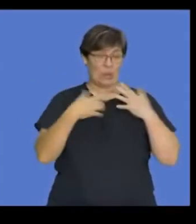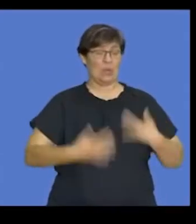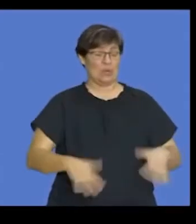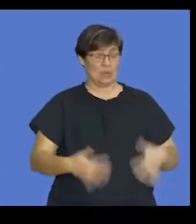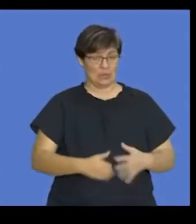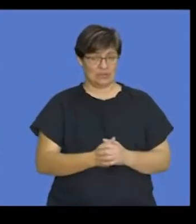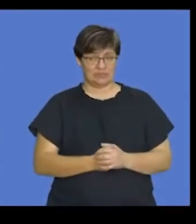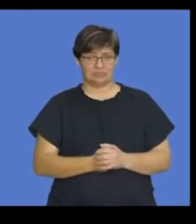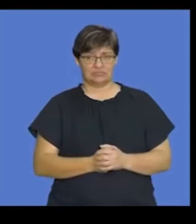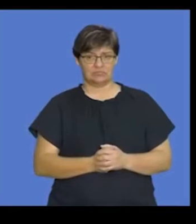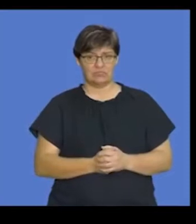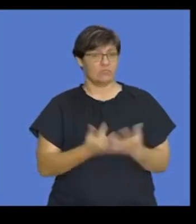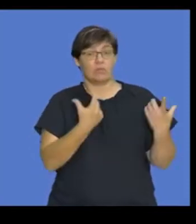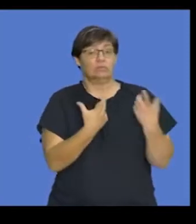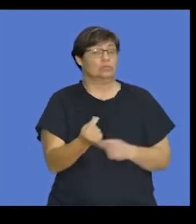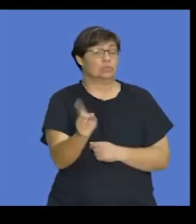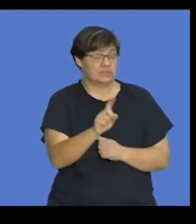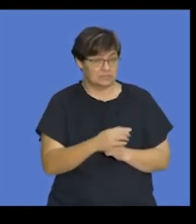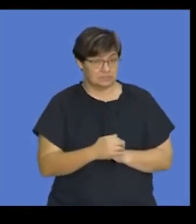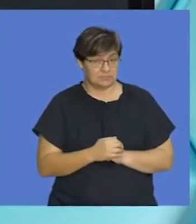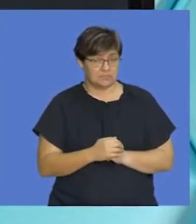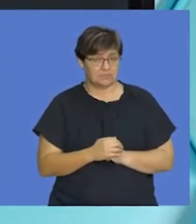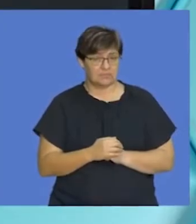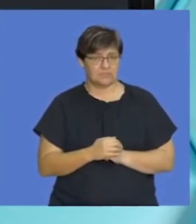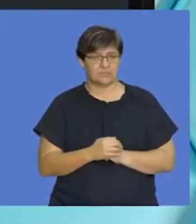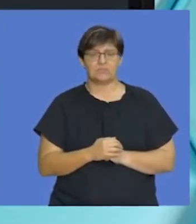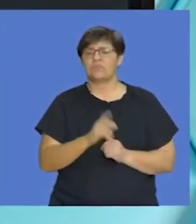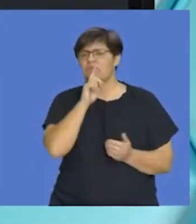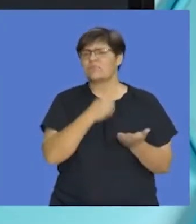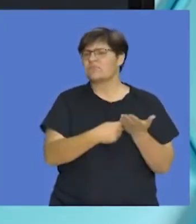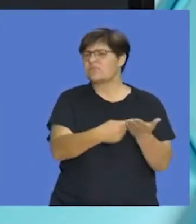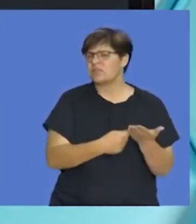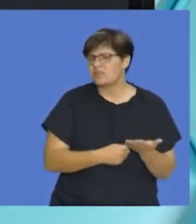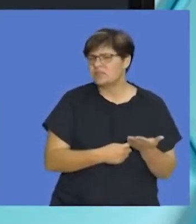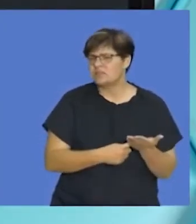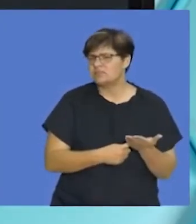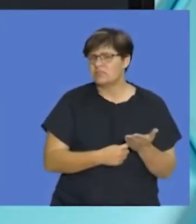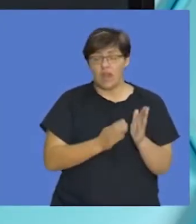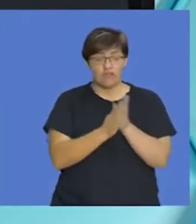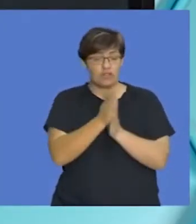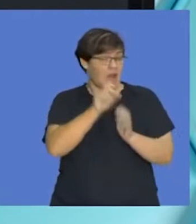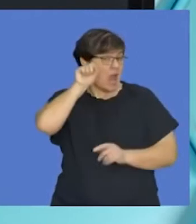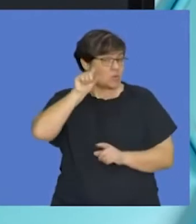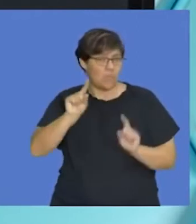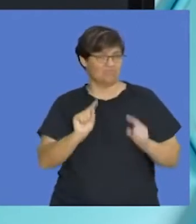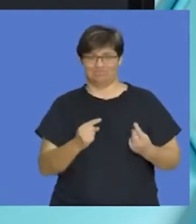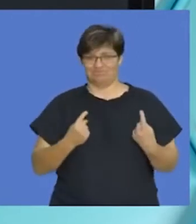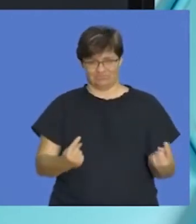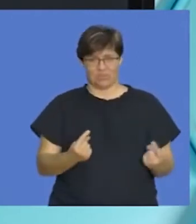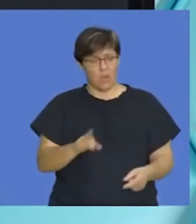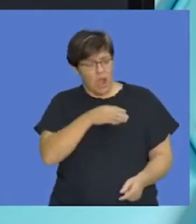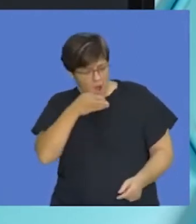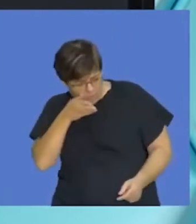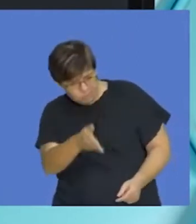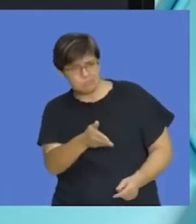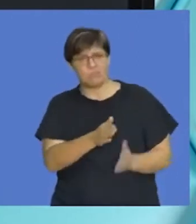So what we're going to do is we're going to talk about what happens when we can't ignore friction. When there is friction,